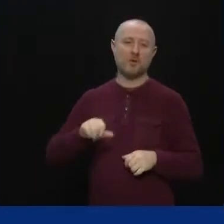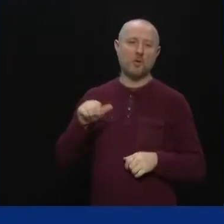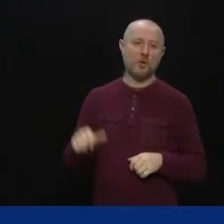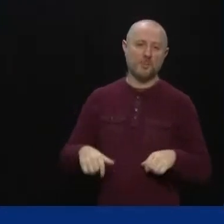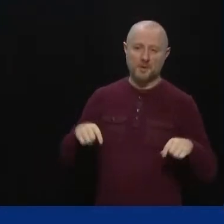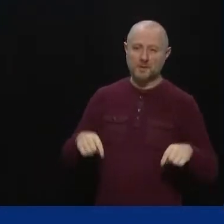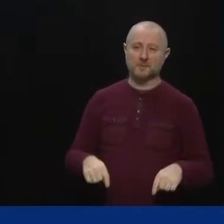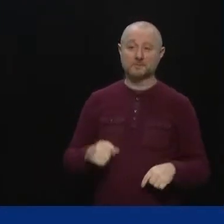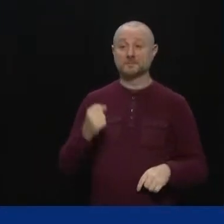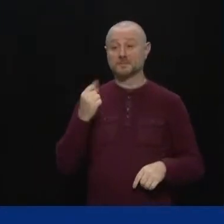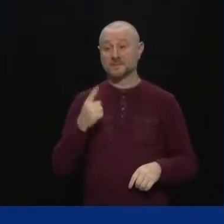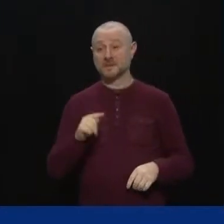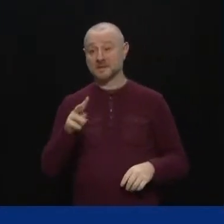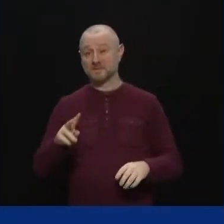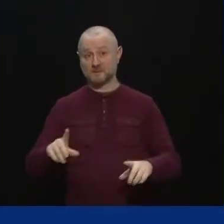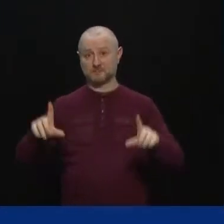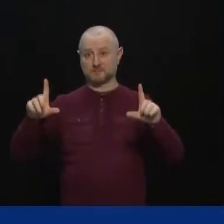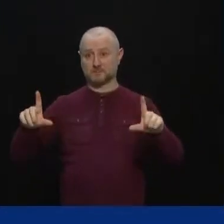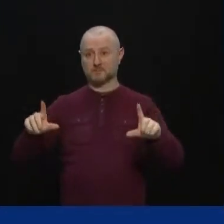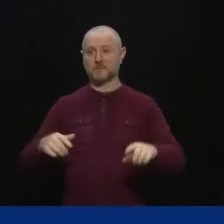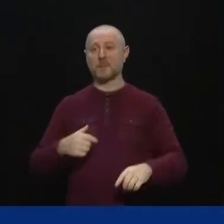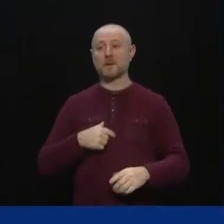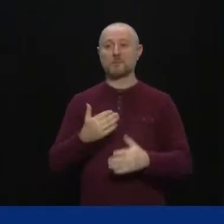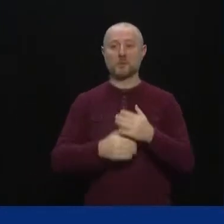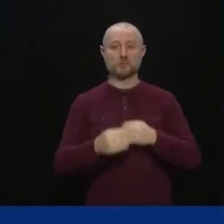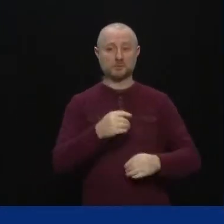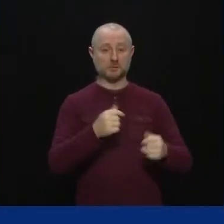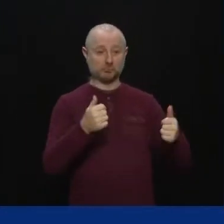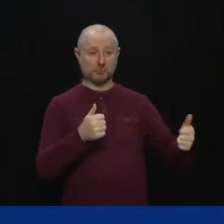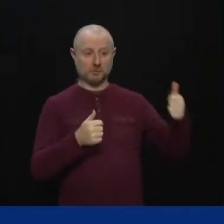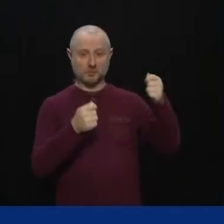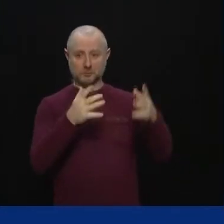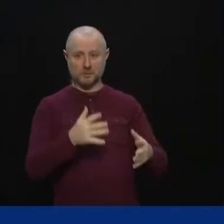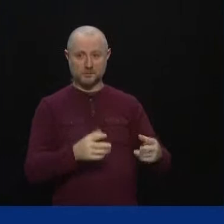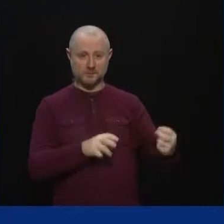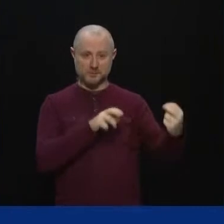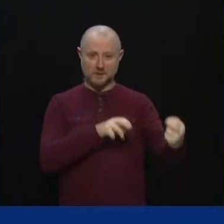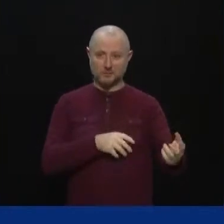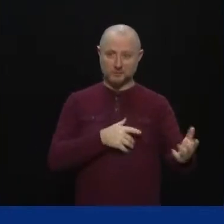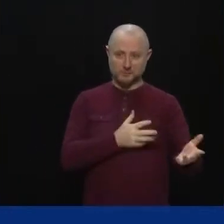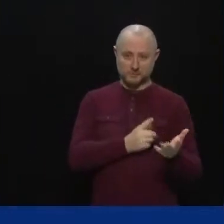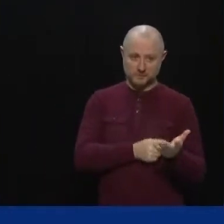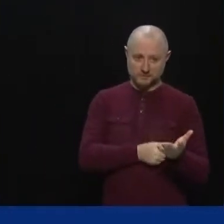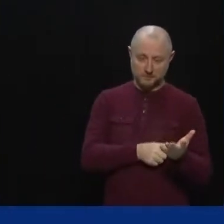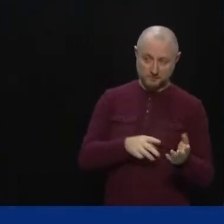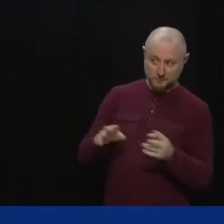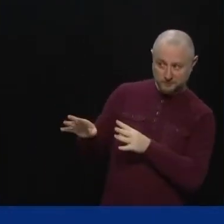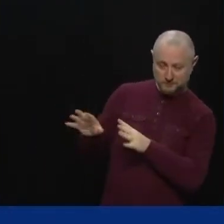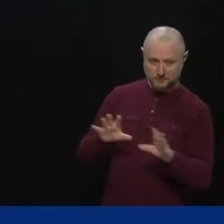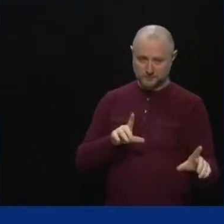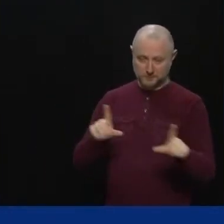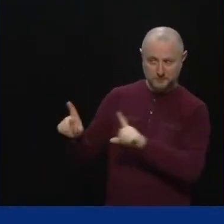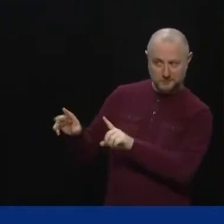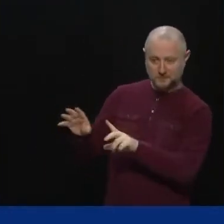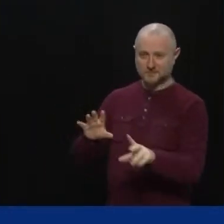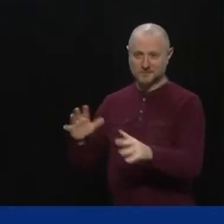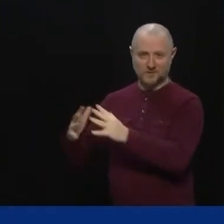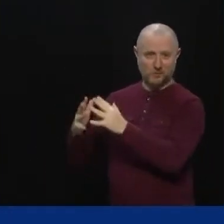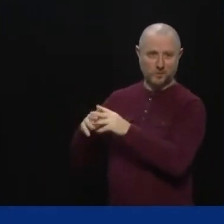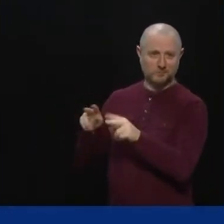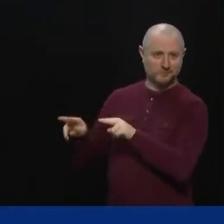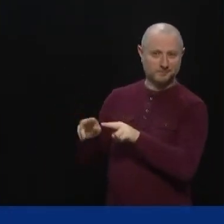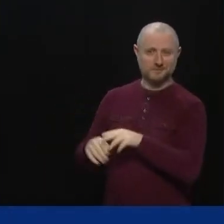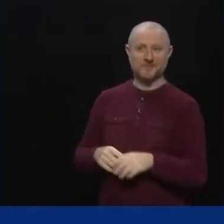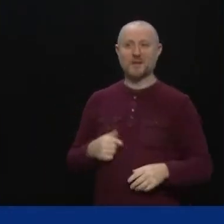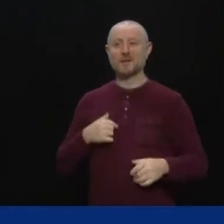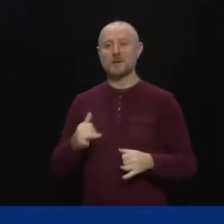side and have my budget director with me right here as we are talking about a budget which will be presented literally in a